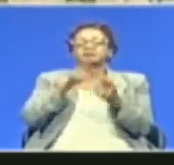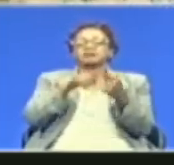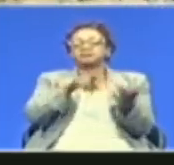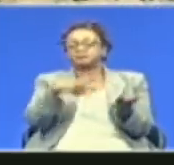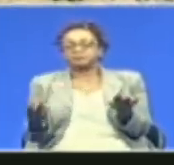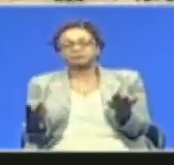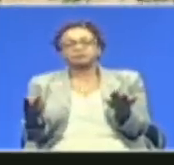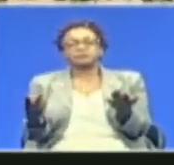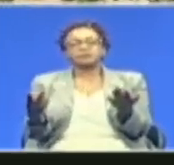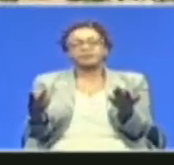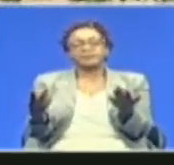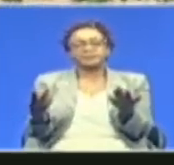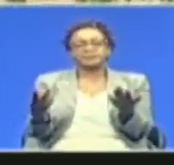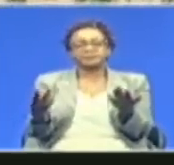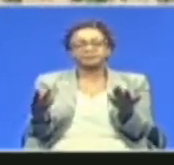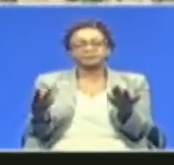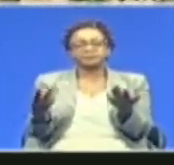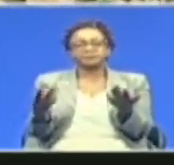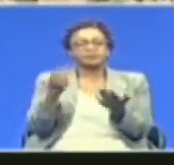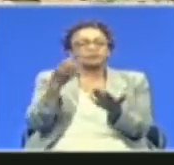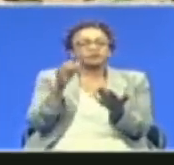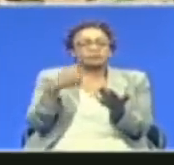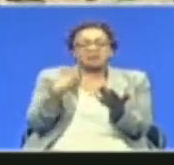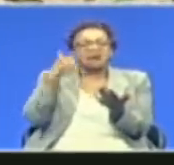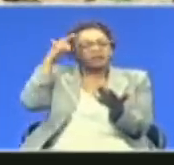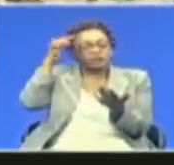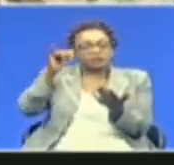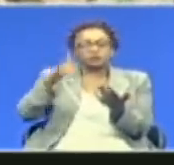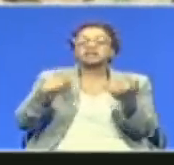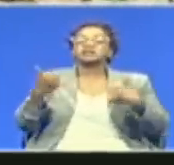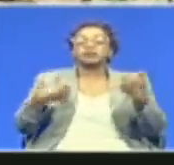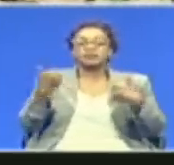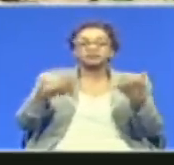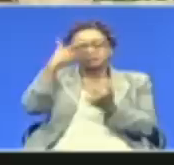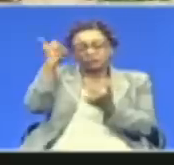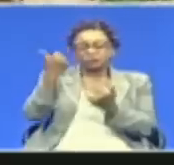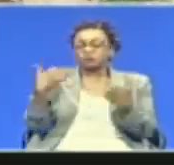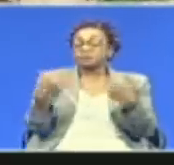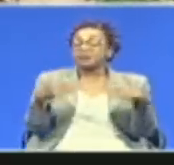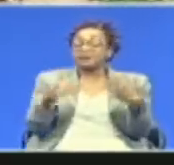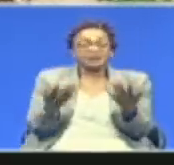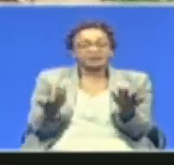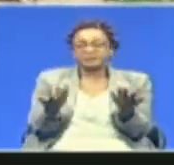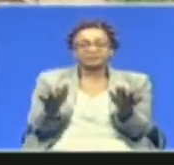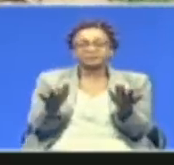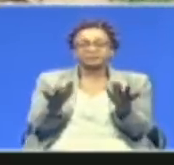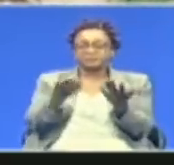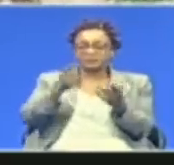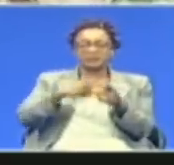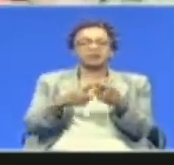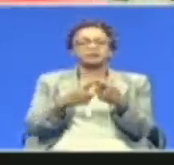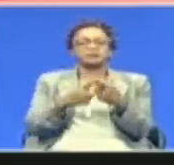the lower and the edge of the bed. So I thought that that was a joke because she was playing. This was a play. Then I ran out of the